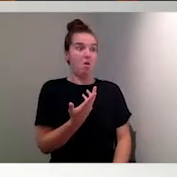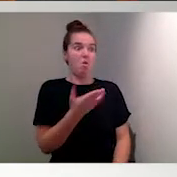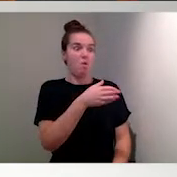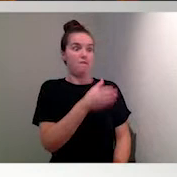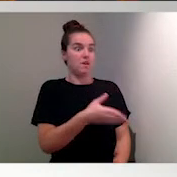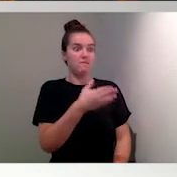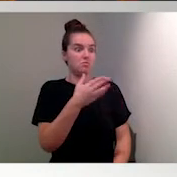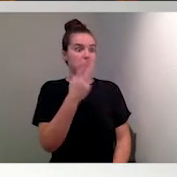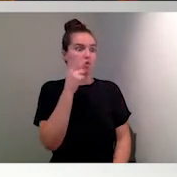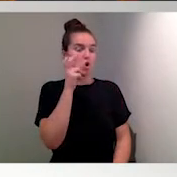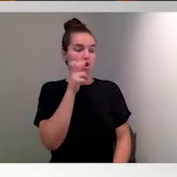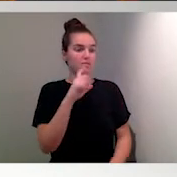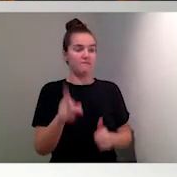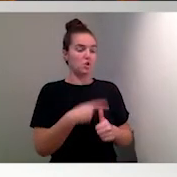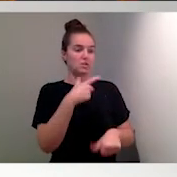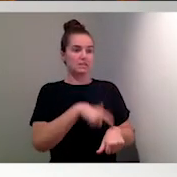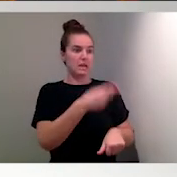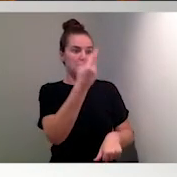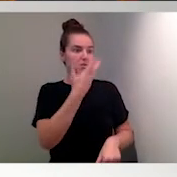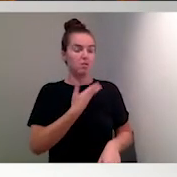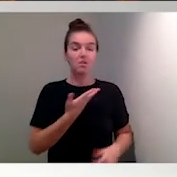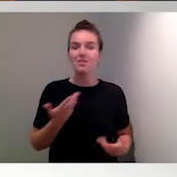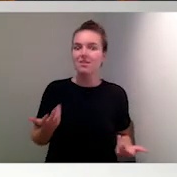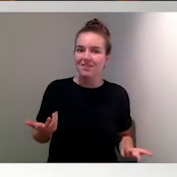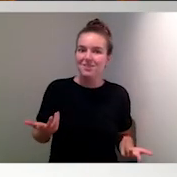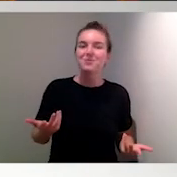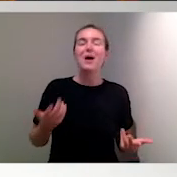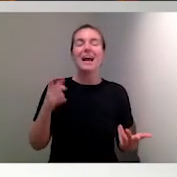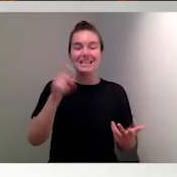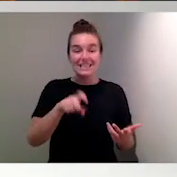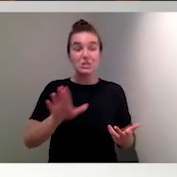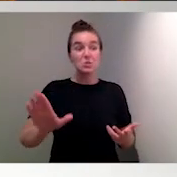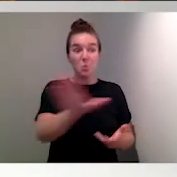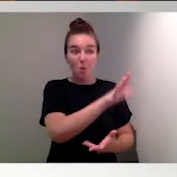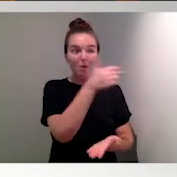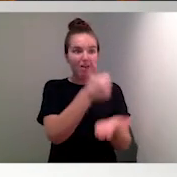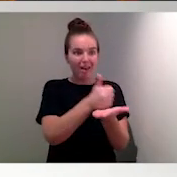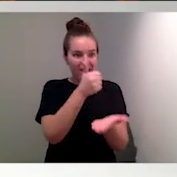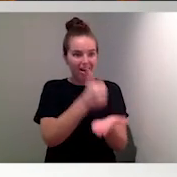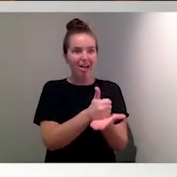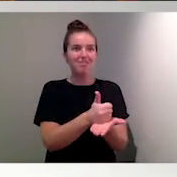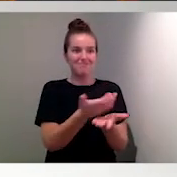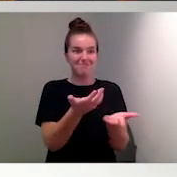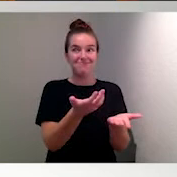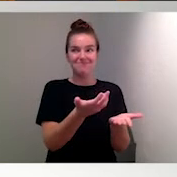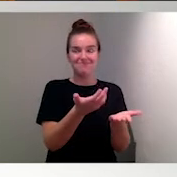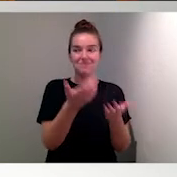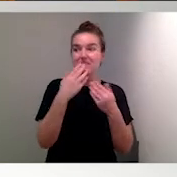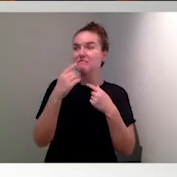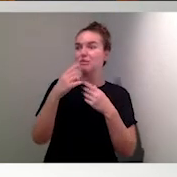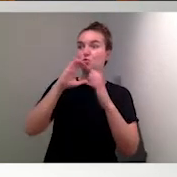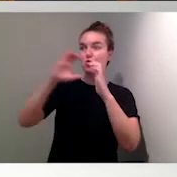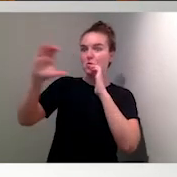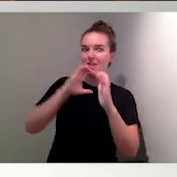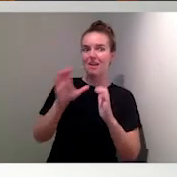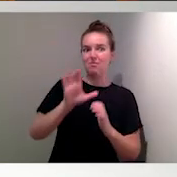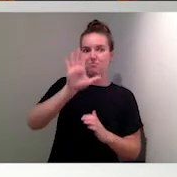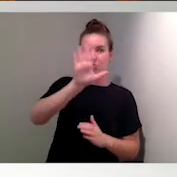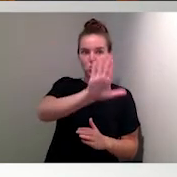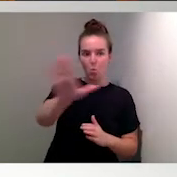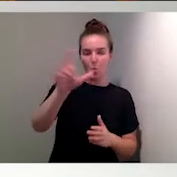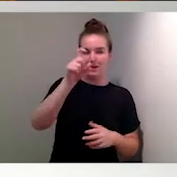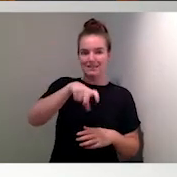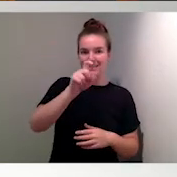work with me, help me work toward that improvement, on improving accessibility and teaching